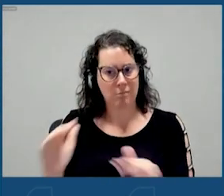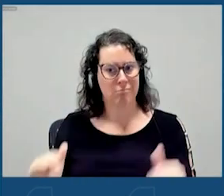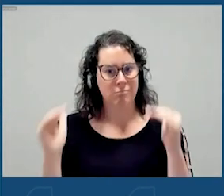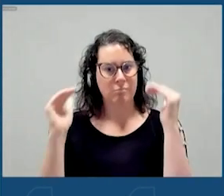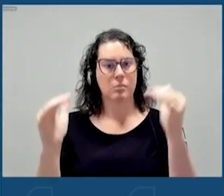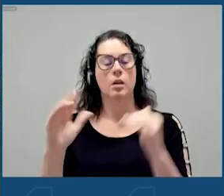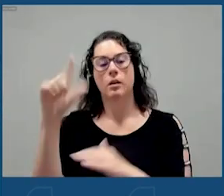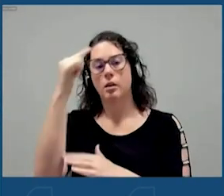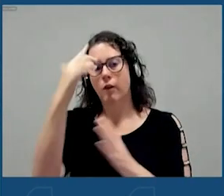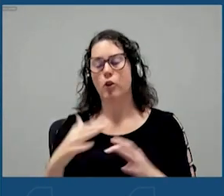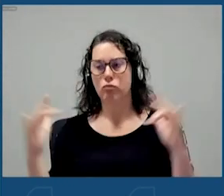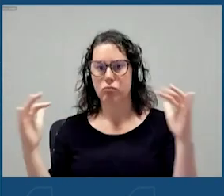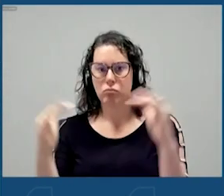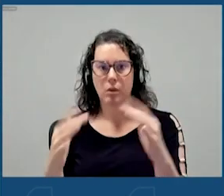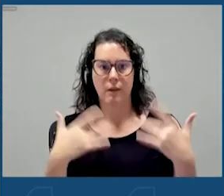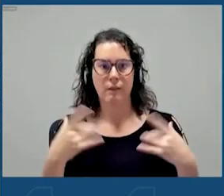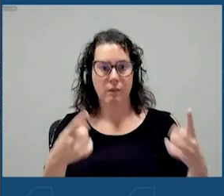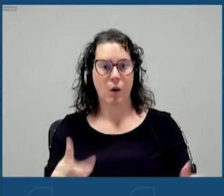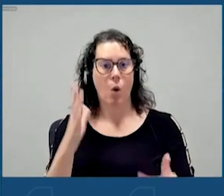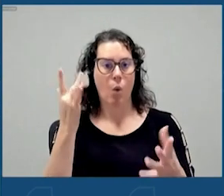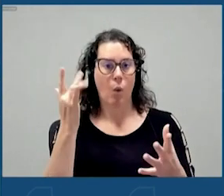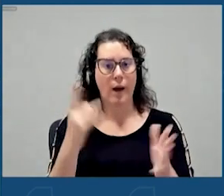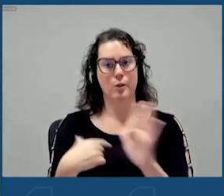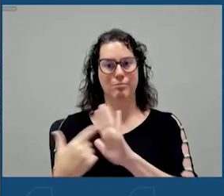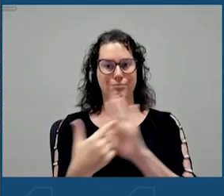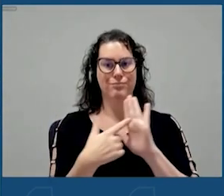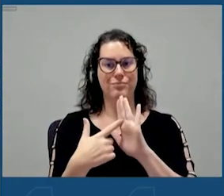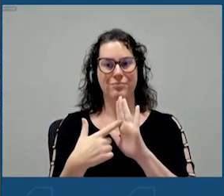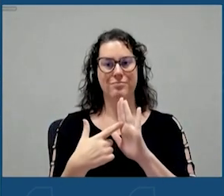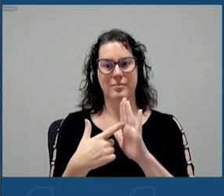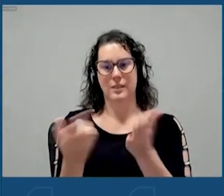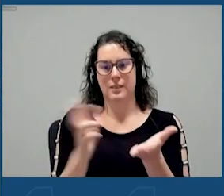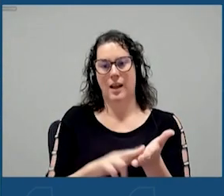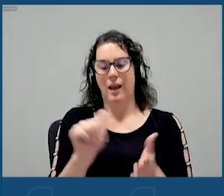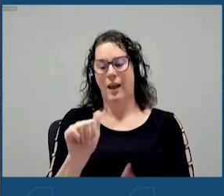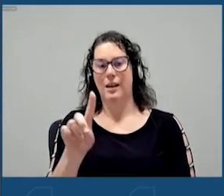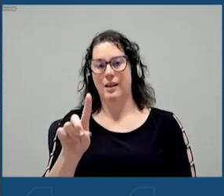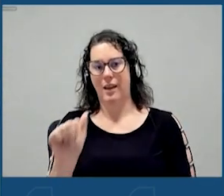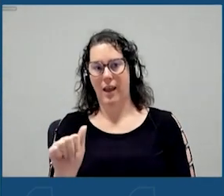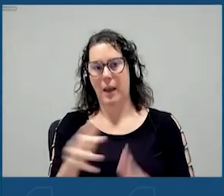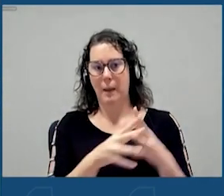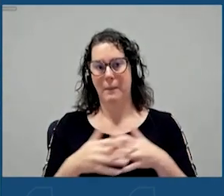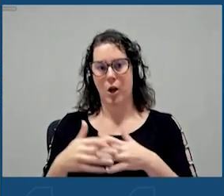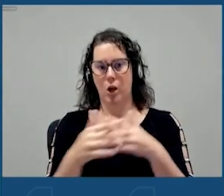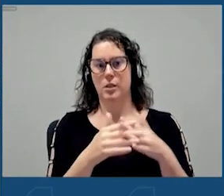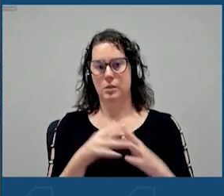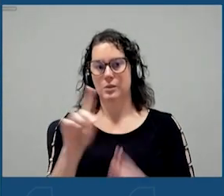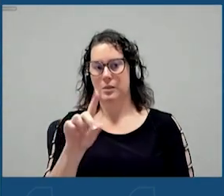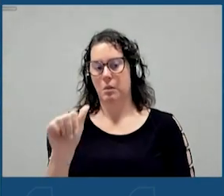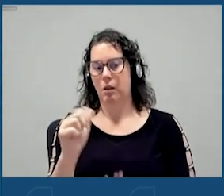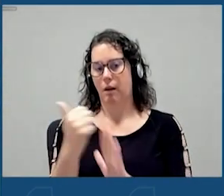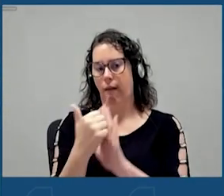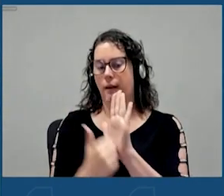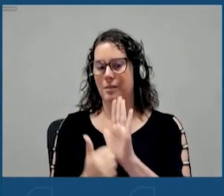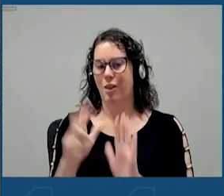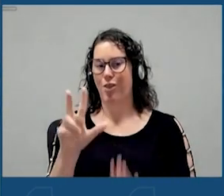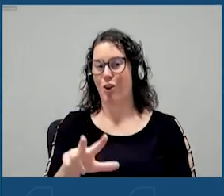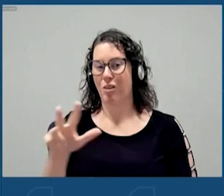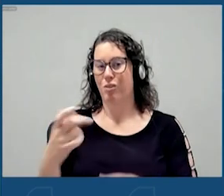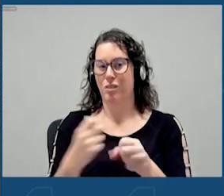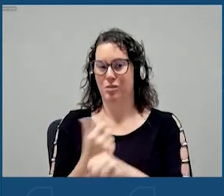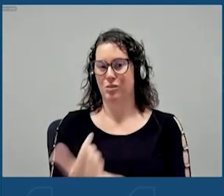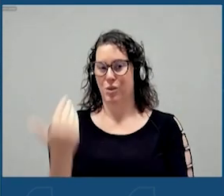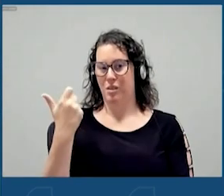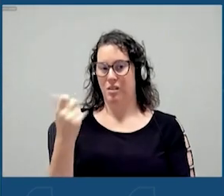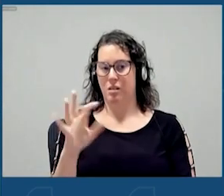event to commemorate the signing of the ADA, Americans with Disabilities Act, 33 years ago. It is so clear that she fights for